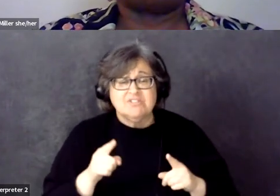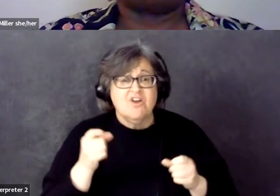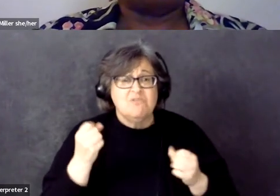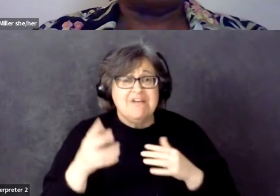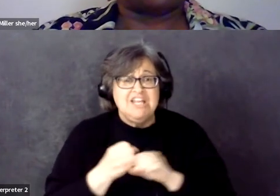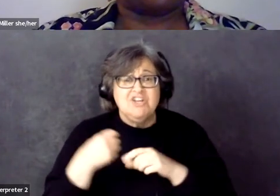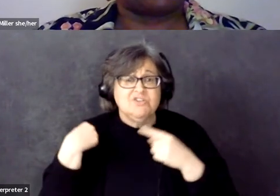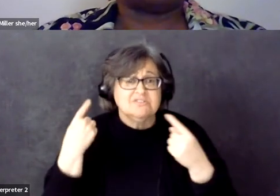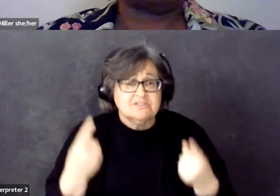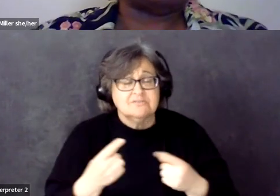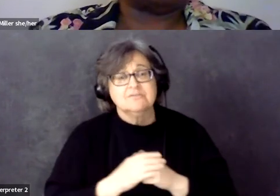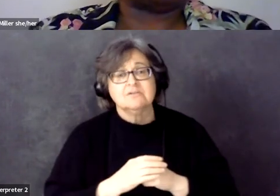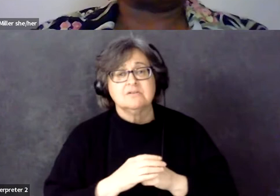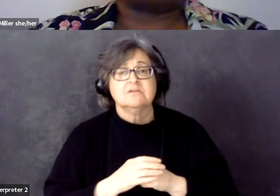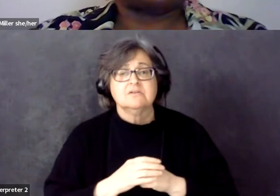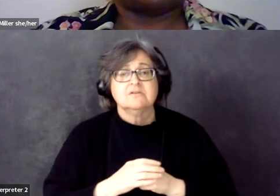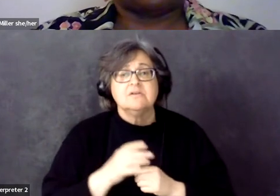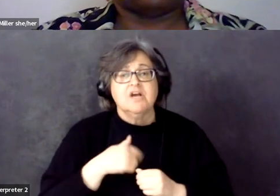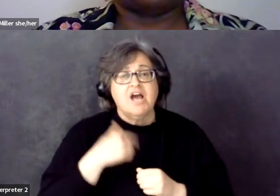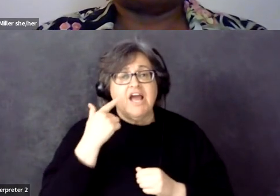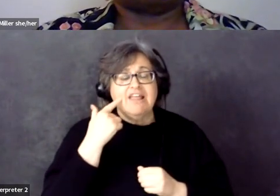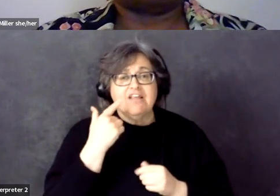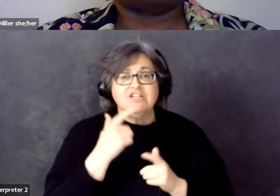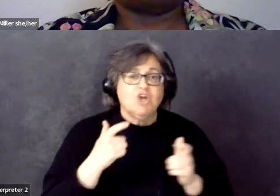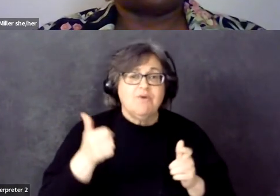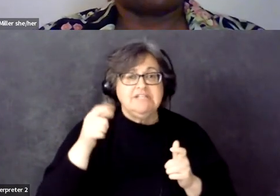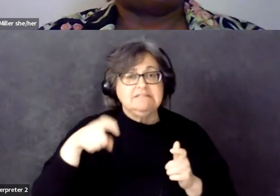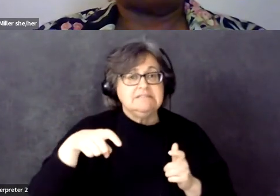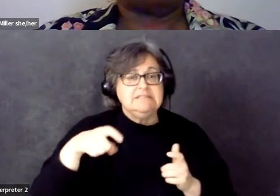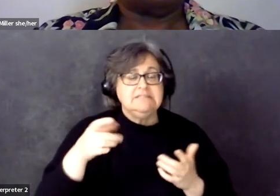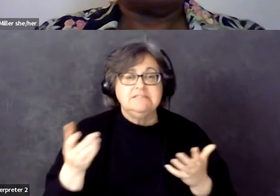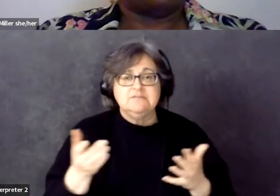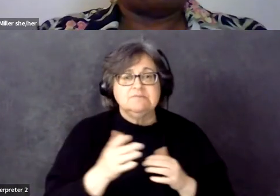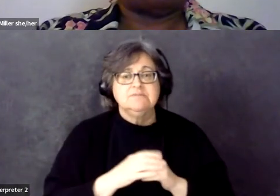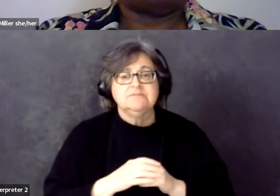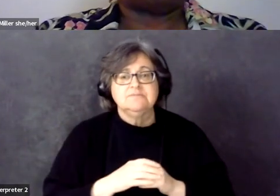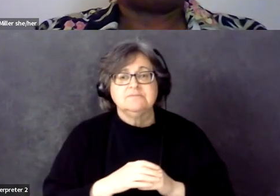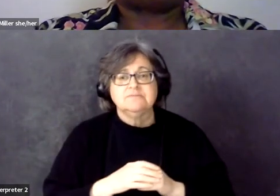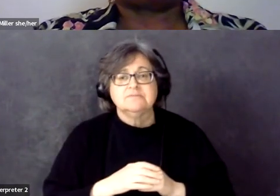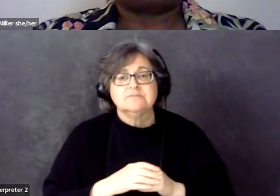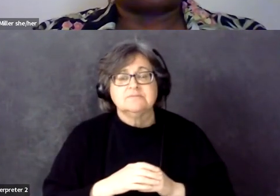years. So I think that the greatest need is to have,